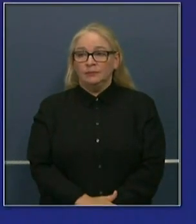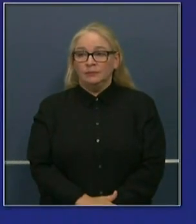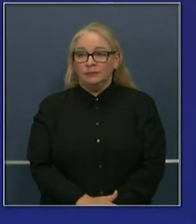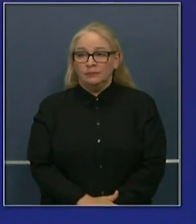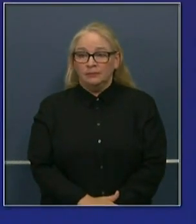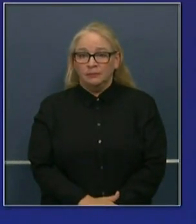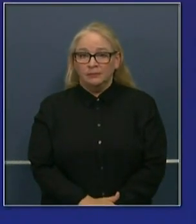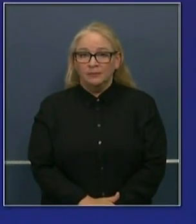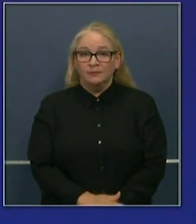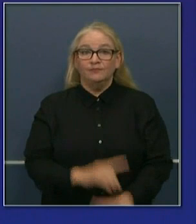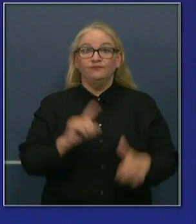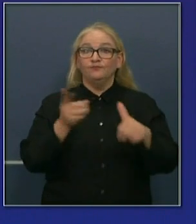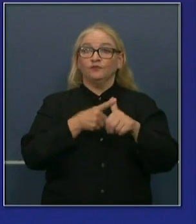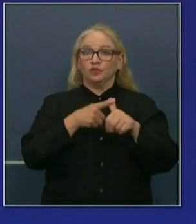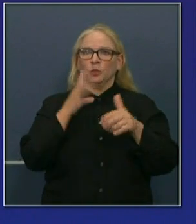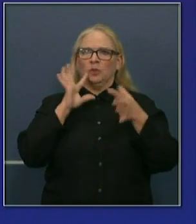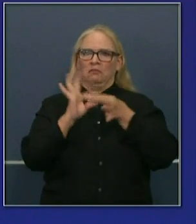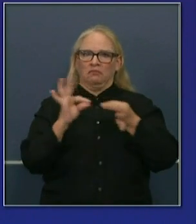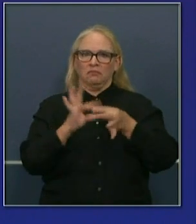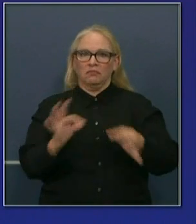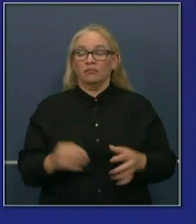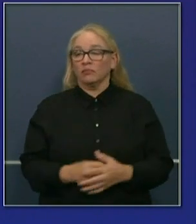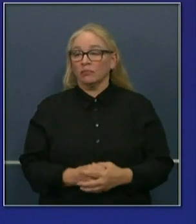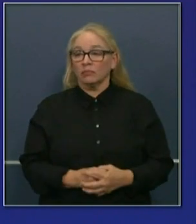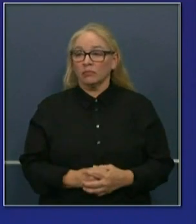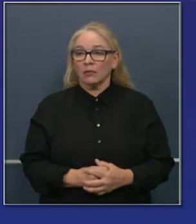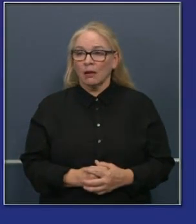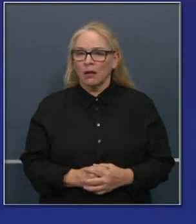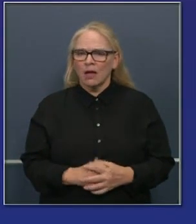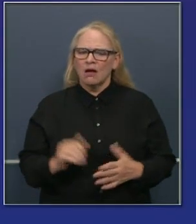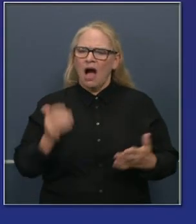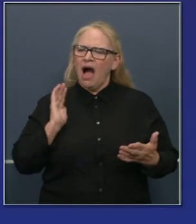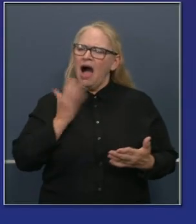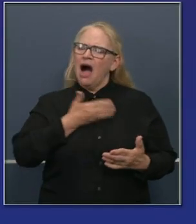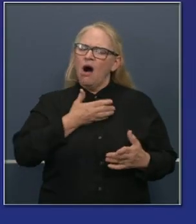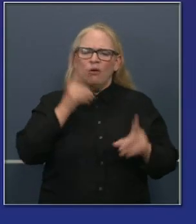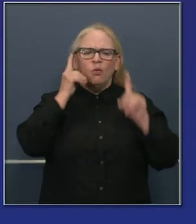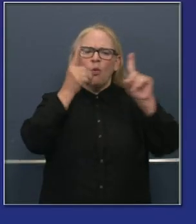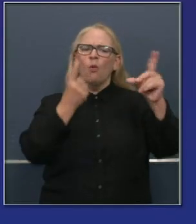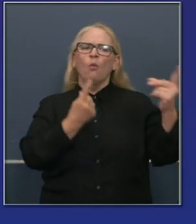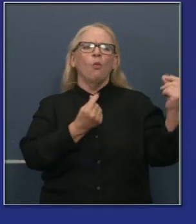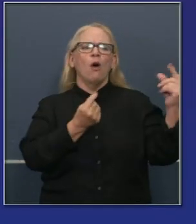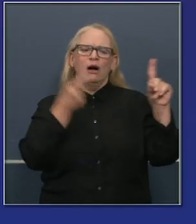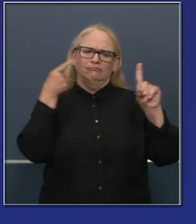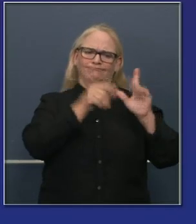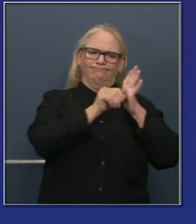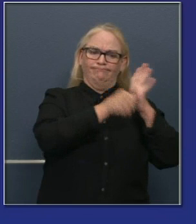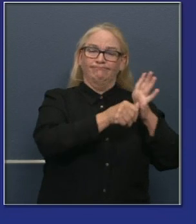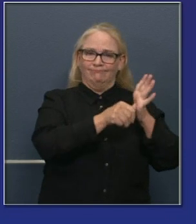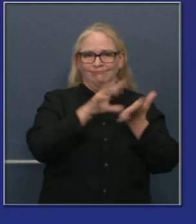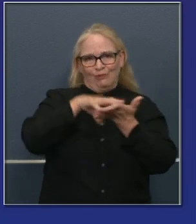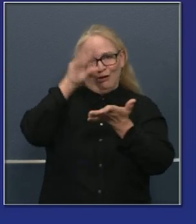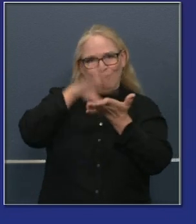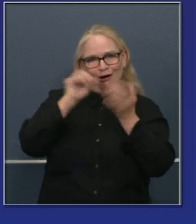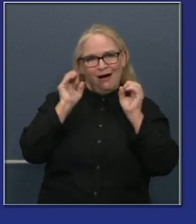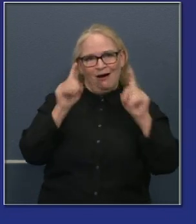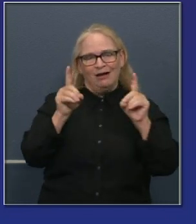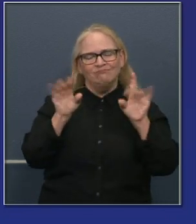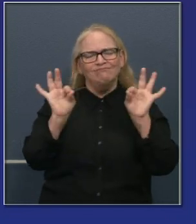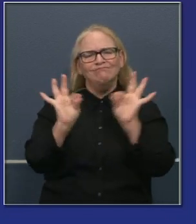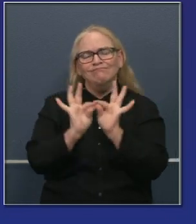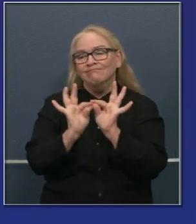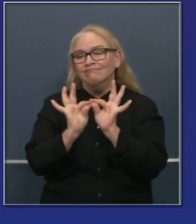a foundational framework, and that is our bottom line. That learning in the state of California is simply